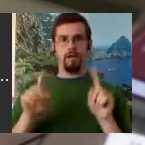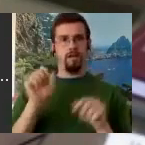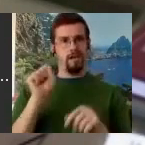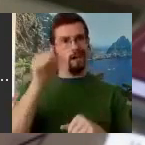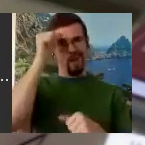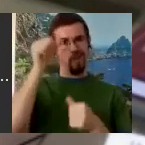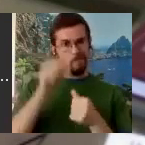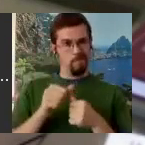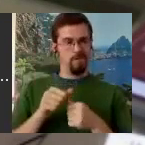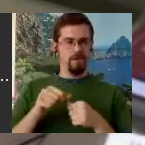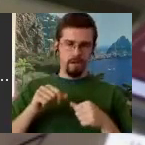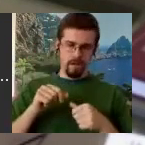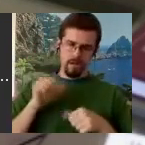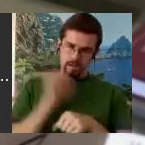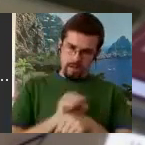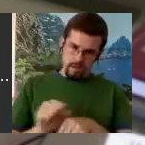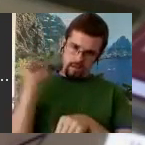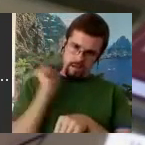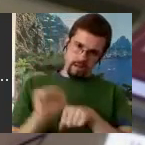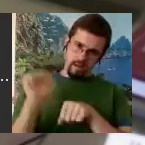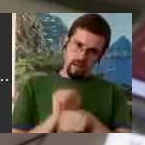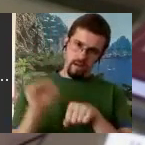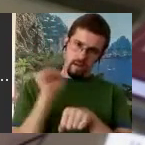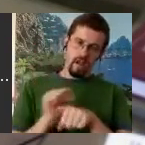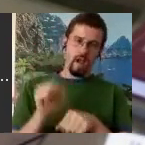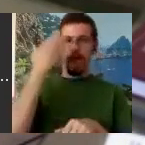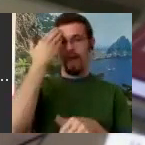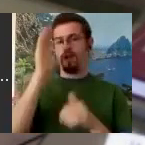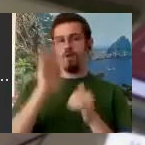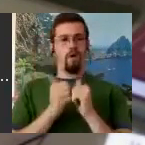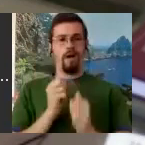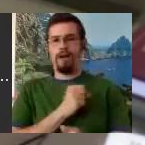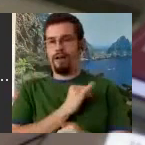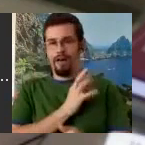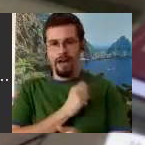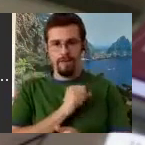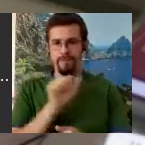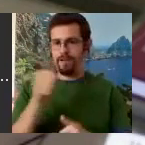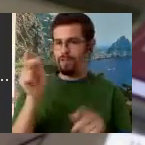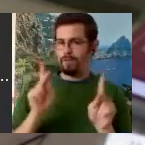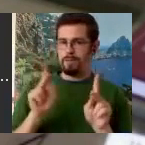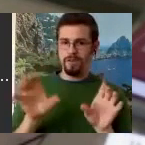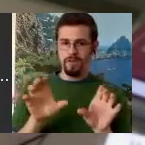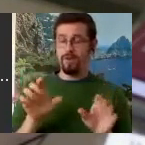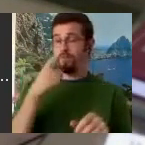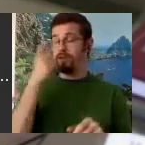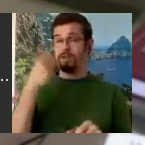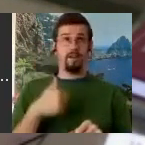tell everybody. I don't know how Adam and everybody does it, because I had trouble